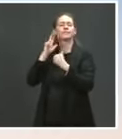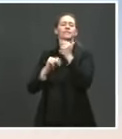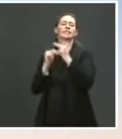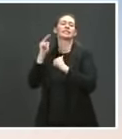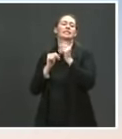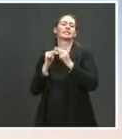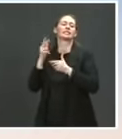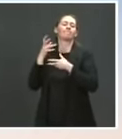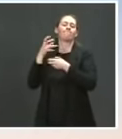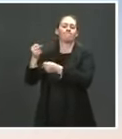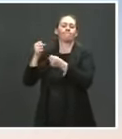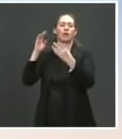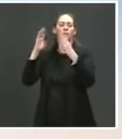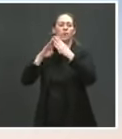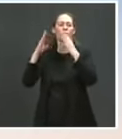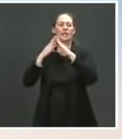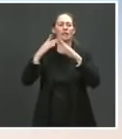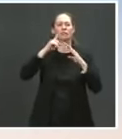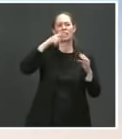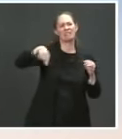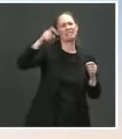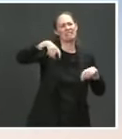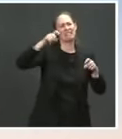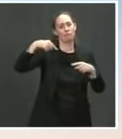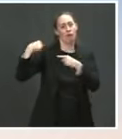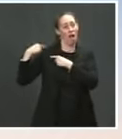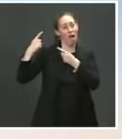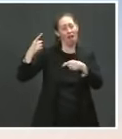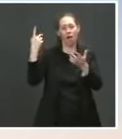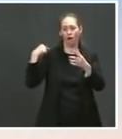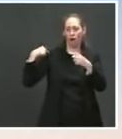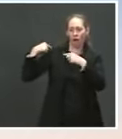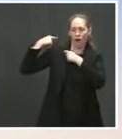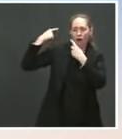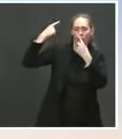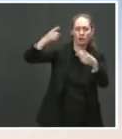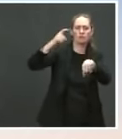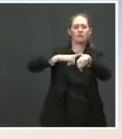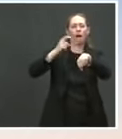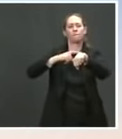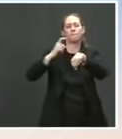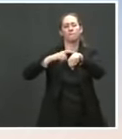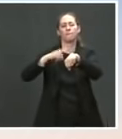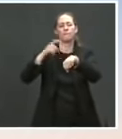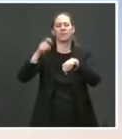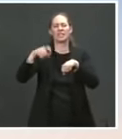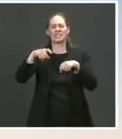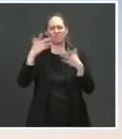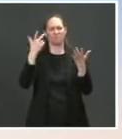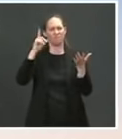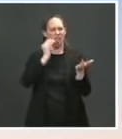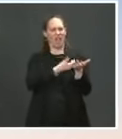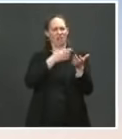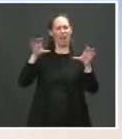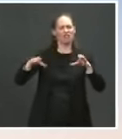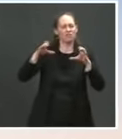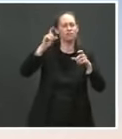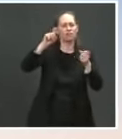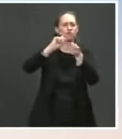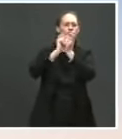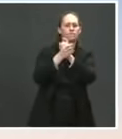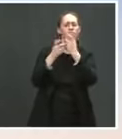are frankly long overdue. But we also recognize that democracy in action means changes take place. So we'll have to see what the discussions look like